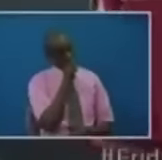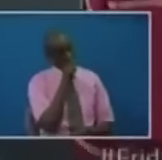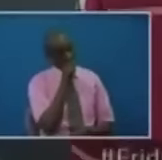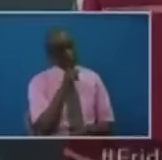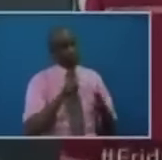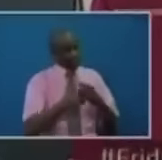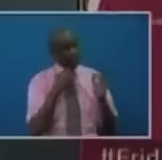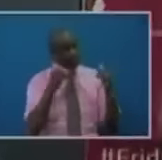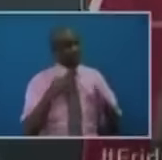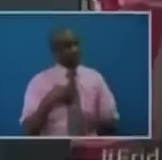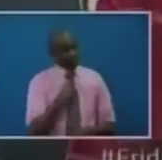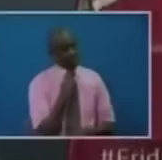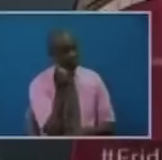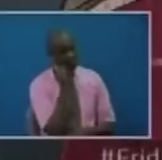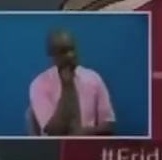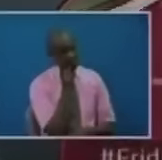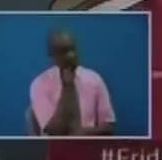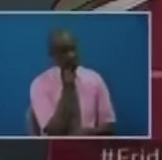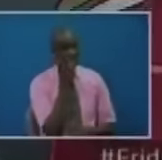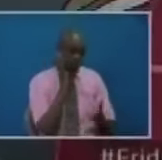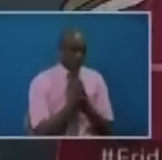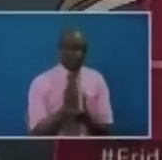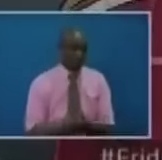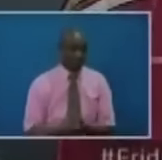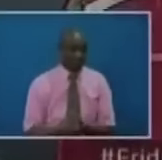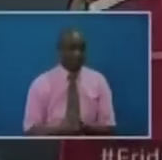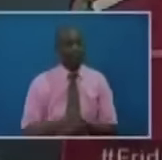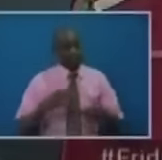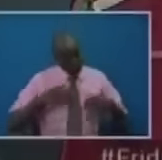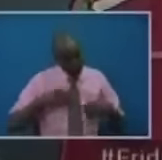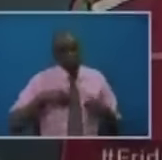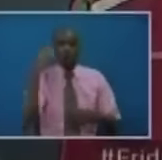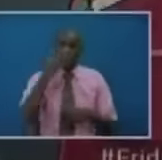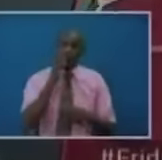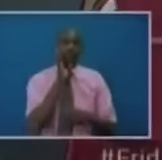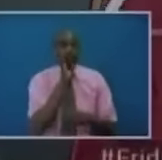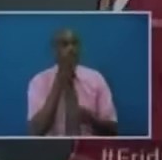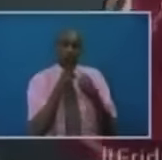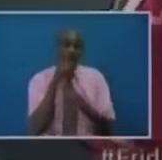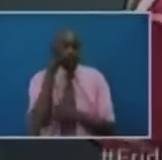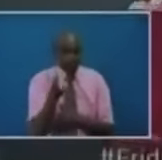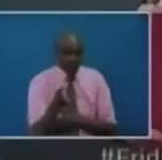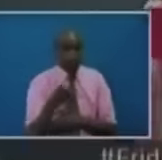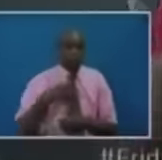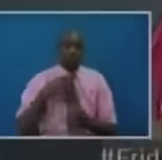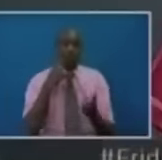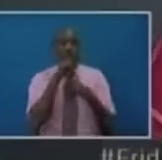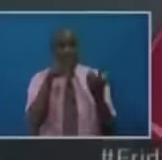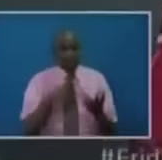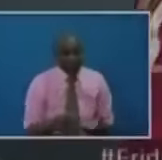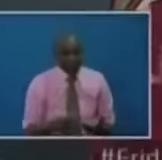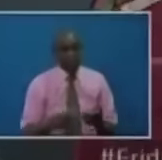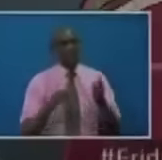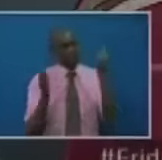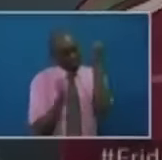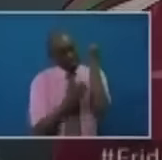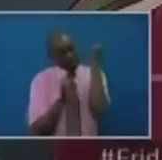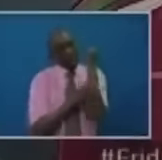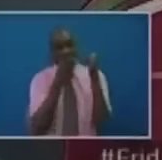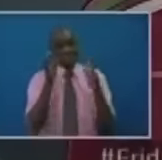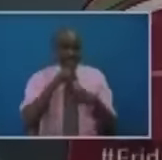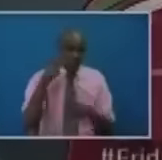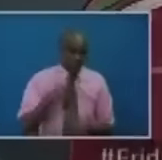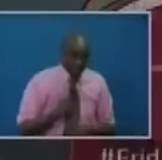Betty unaleta mazoeano, lakini it's true. Manake people would always talk. Mm-hmm. There are some people used to talk about very bad things about me. Like, for example, I